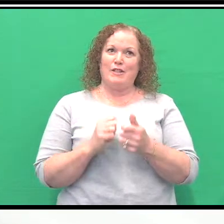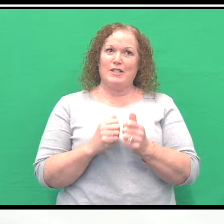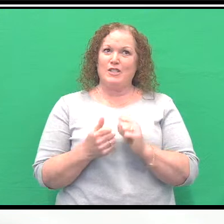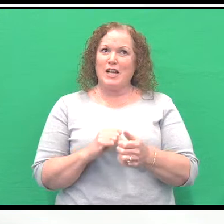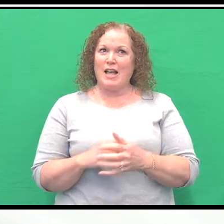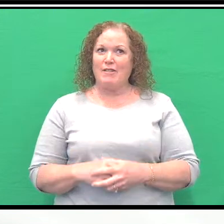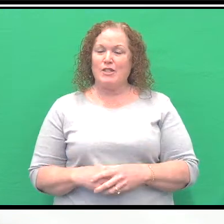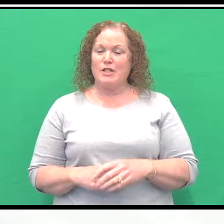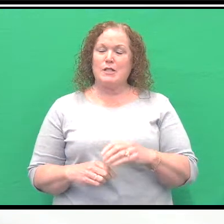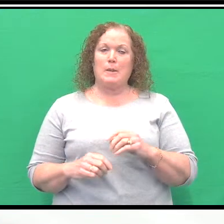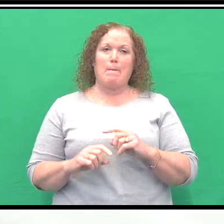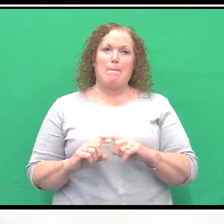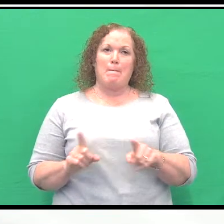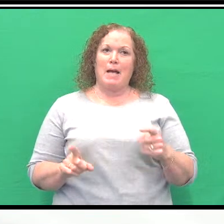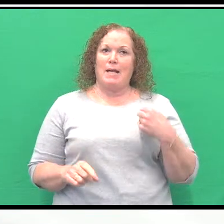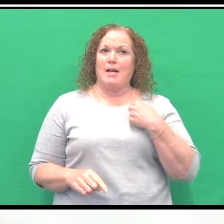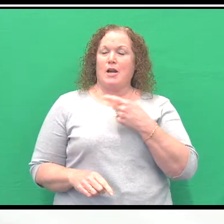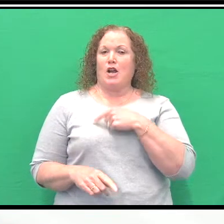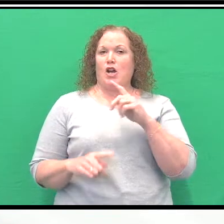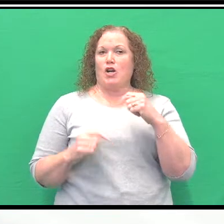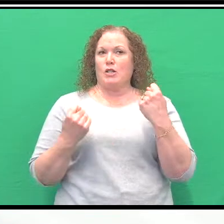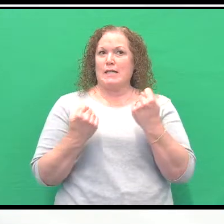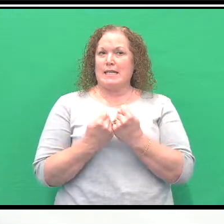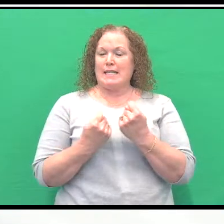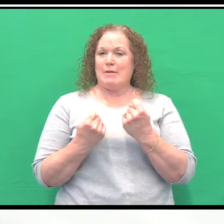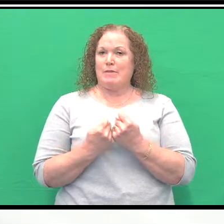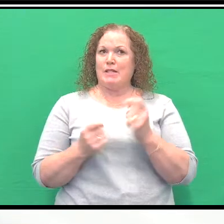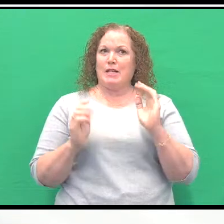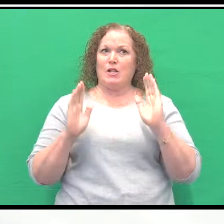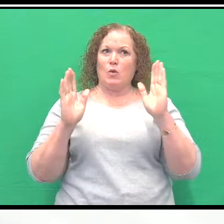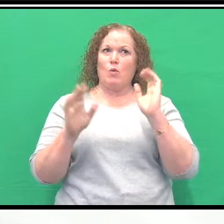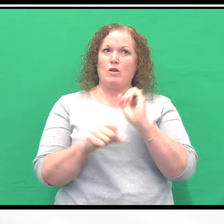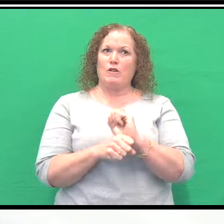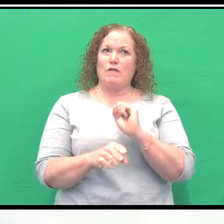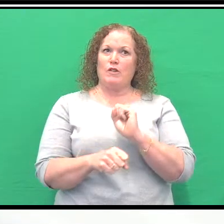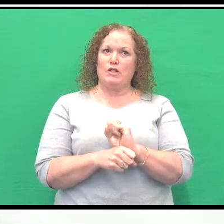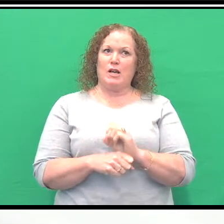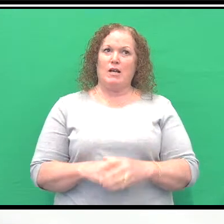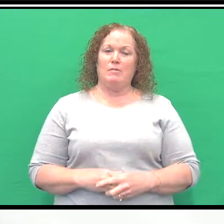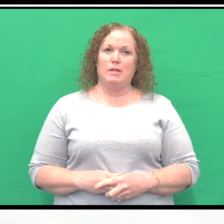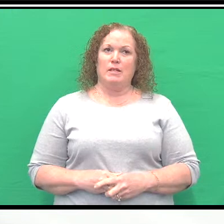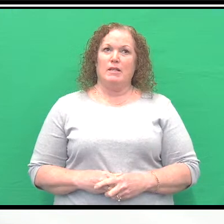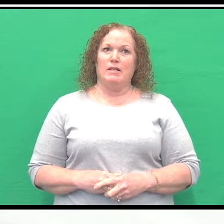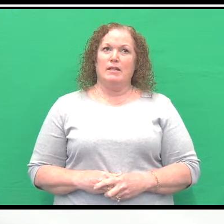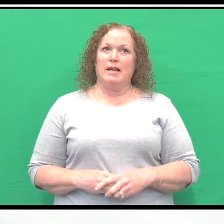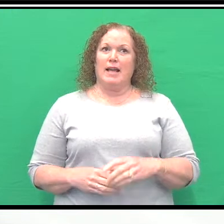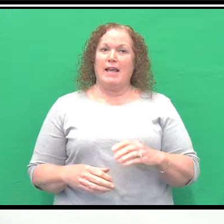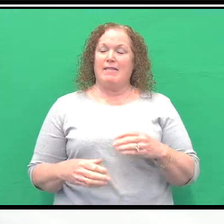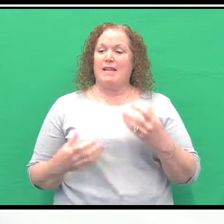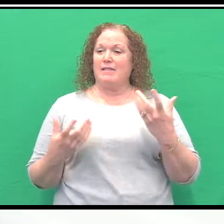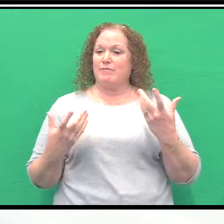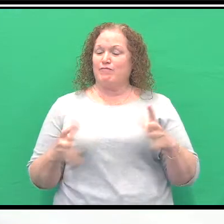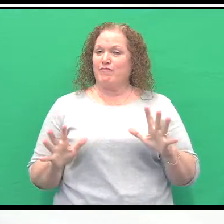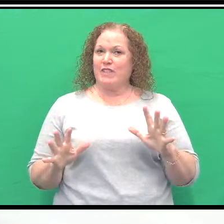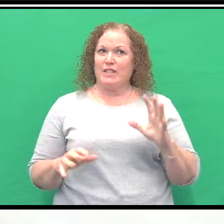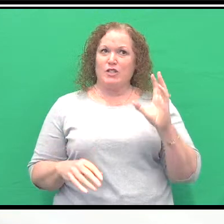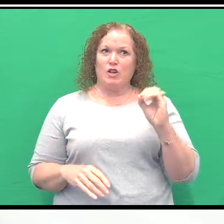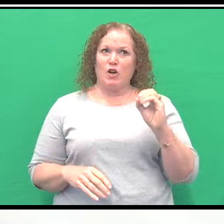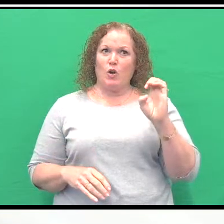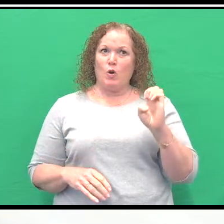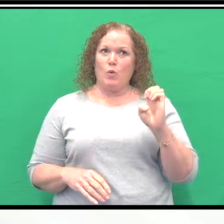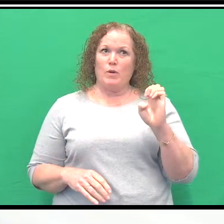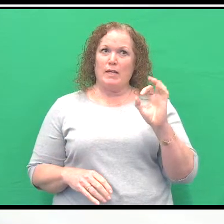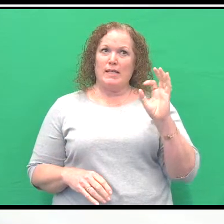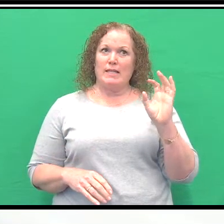outstanding job in spite of all that, and continue to do so. So that concludes our OE7 report. Thank